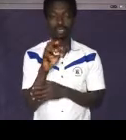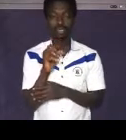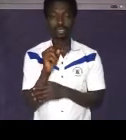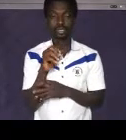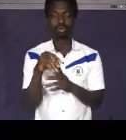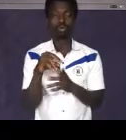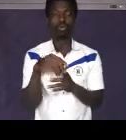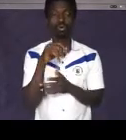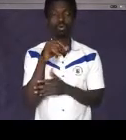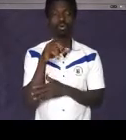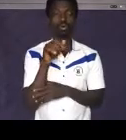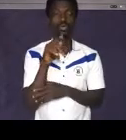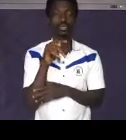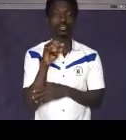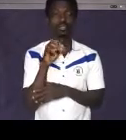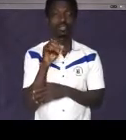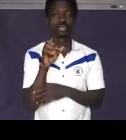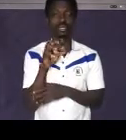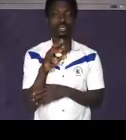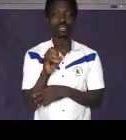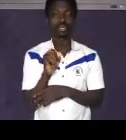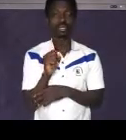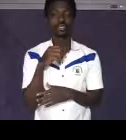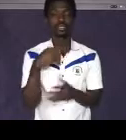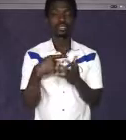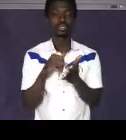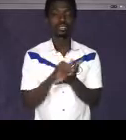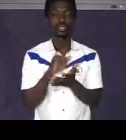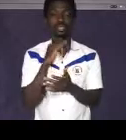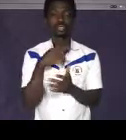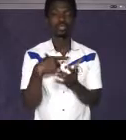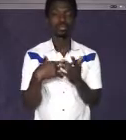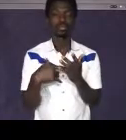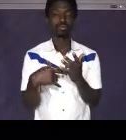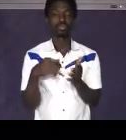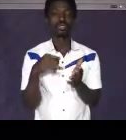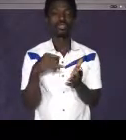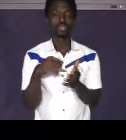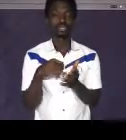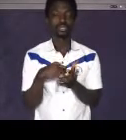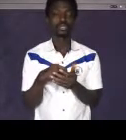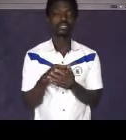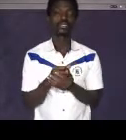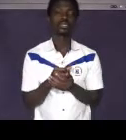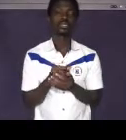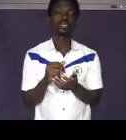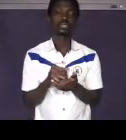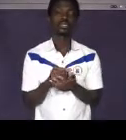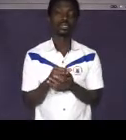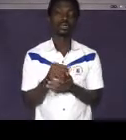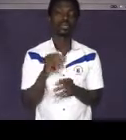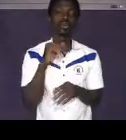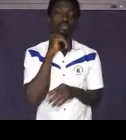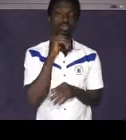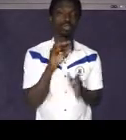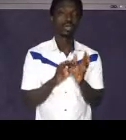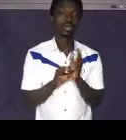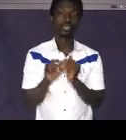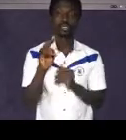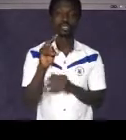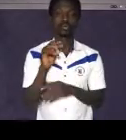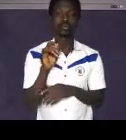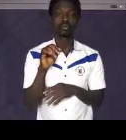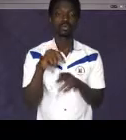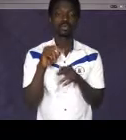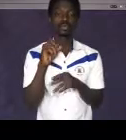or quantifiers. That is words denoting quantity. Let me take that again. Uncountable